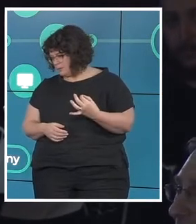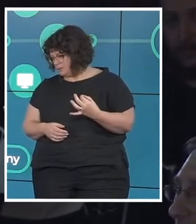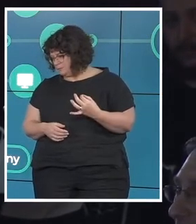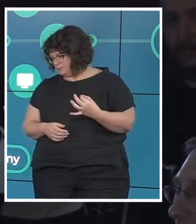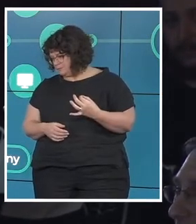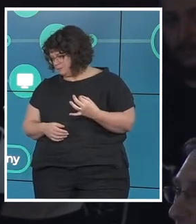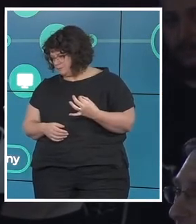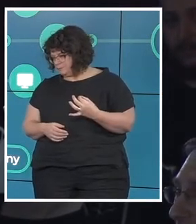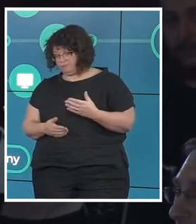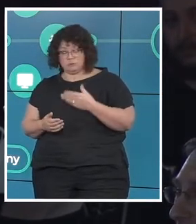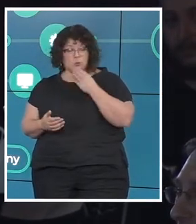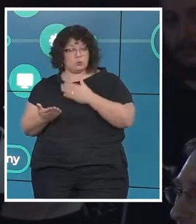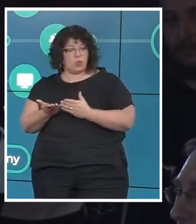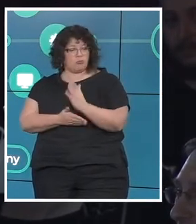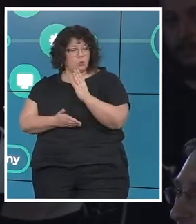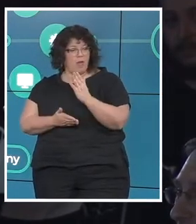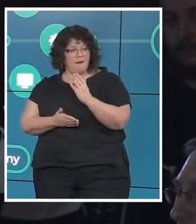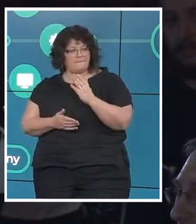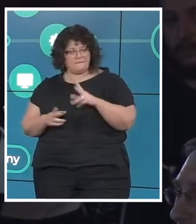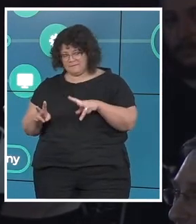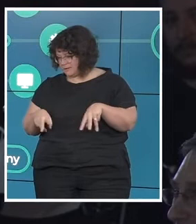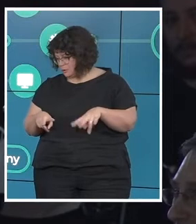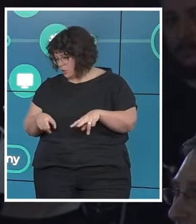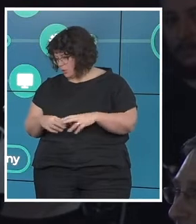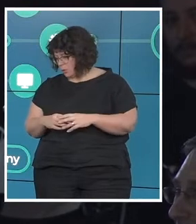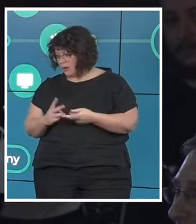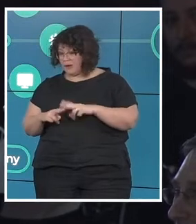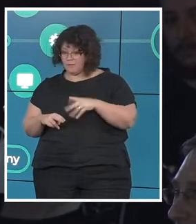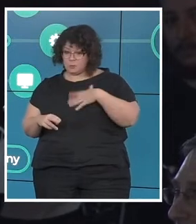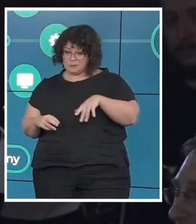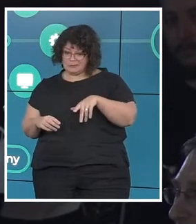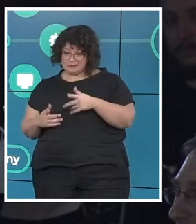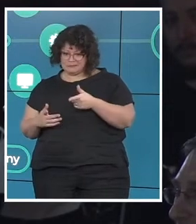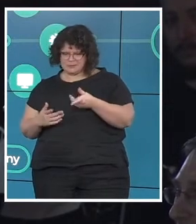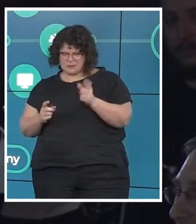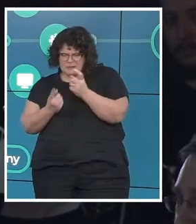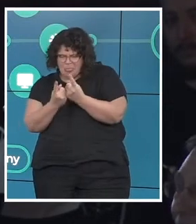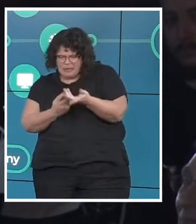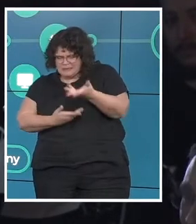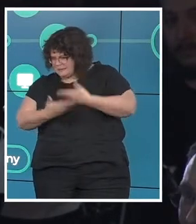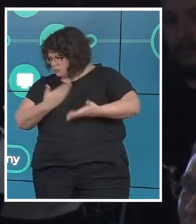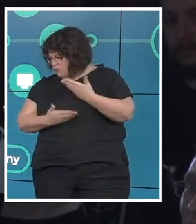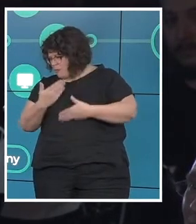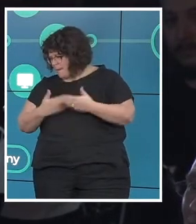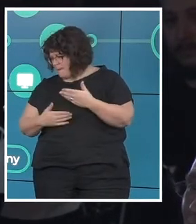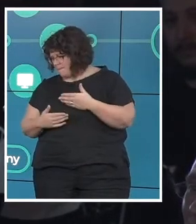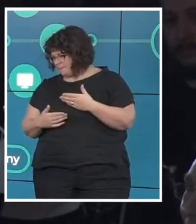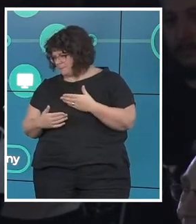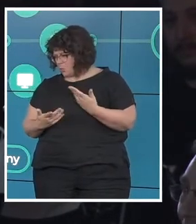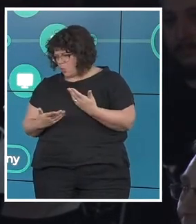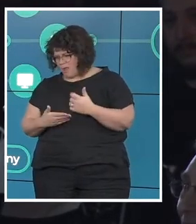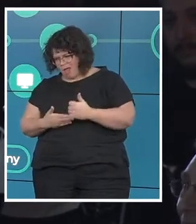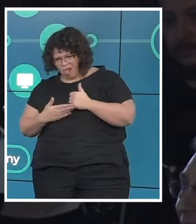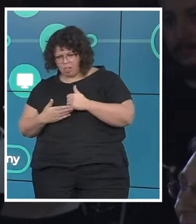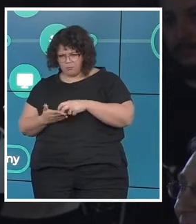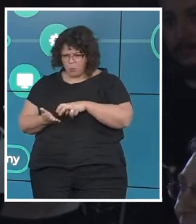described, help walking down the street, finding the right house number, or getting the coffee made, you'll just click a button,